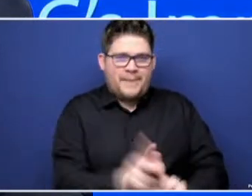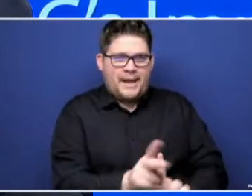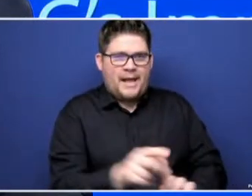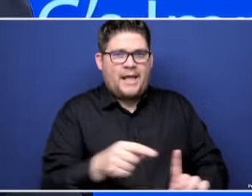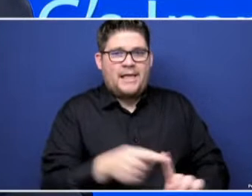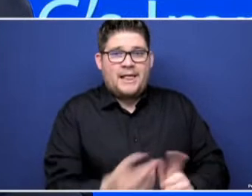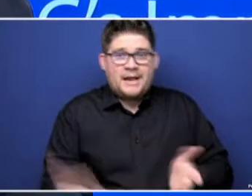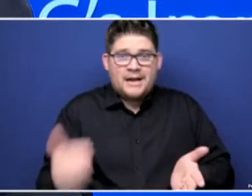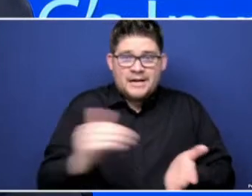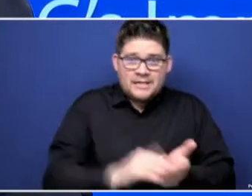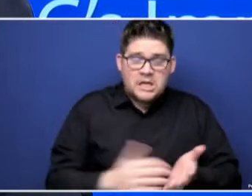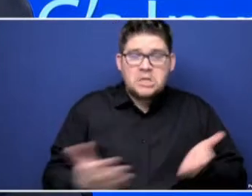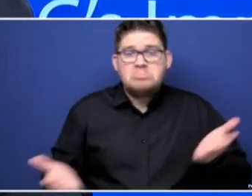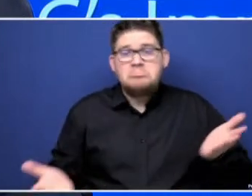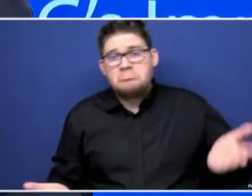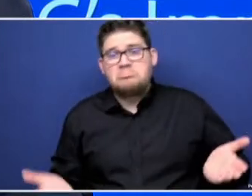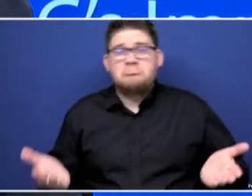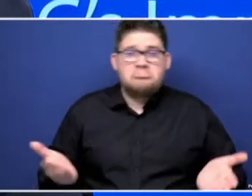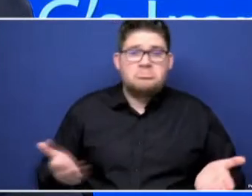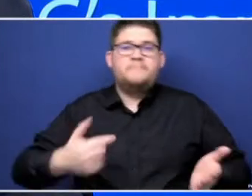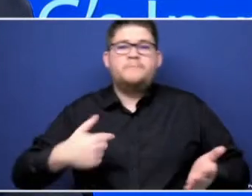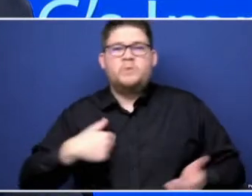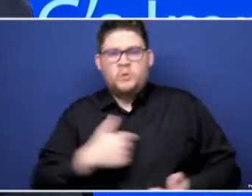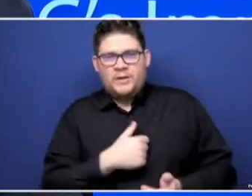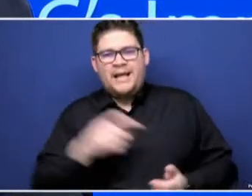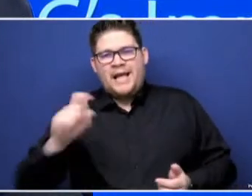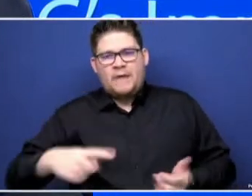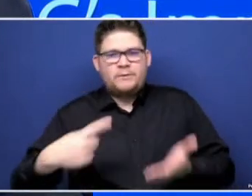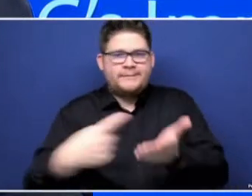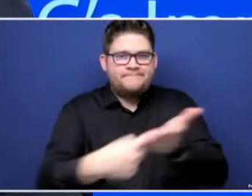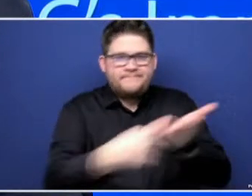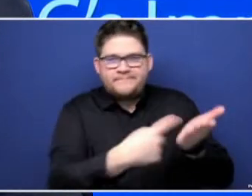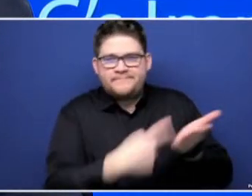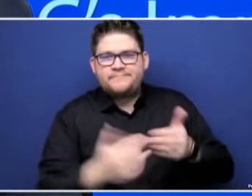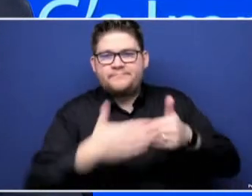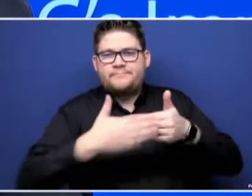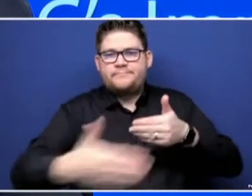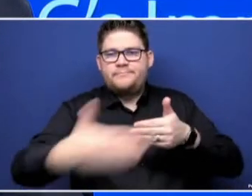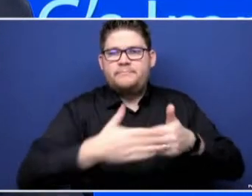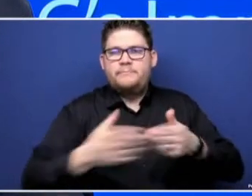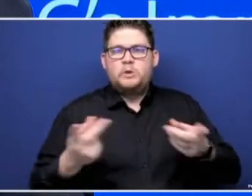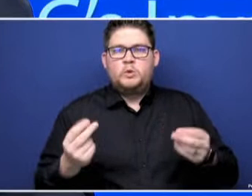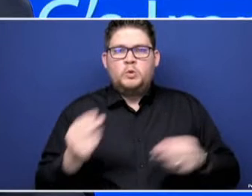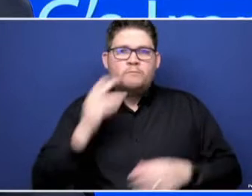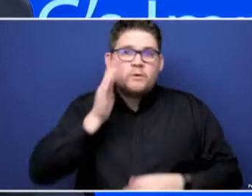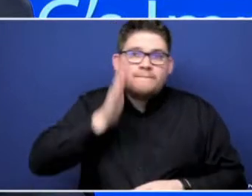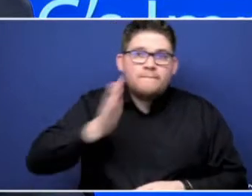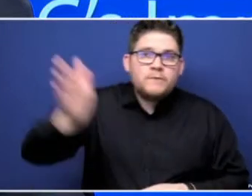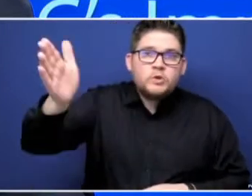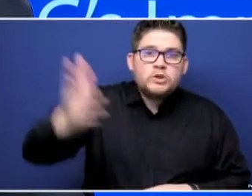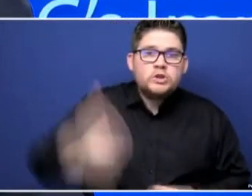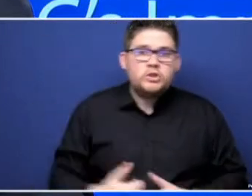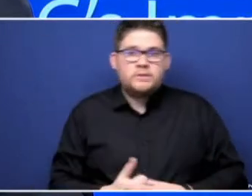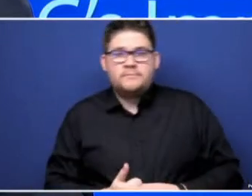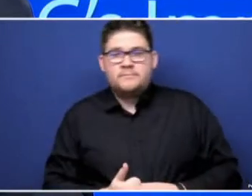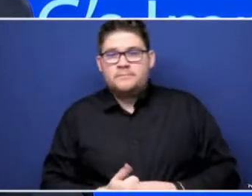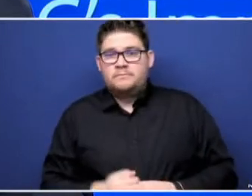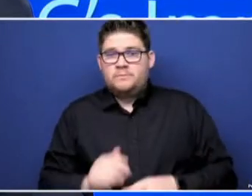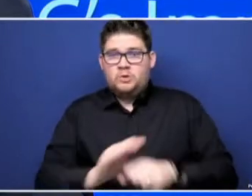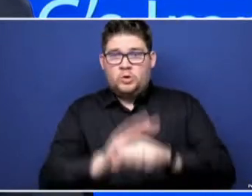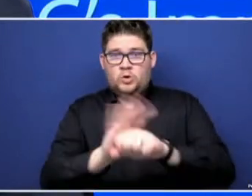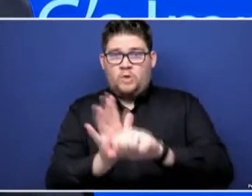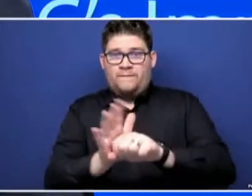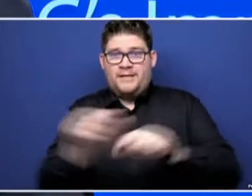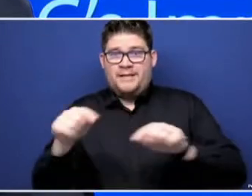of journalism is in the media industry, but it's really the social media like Facebook, as you know, that have decimated the